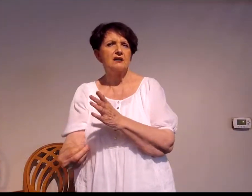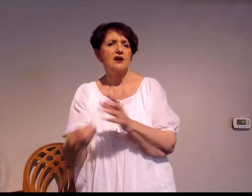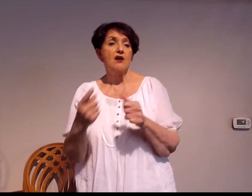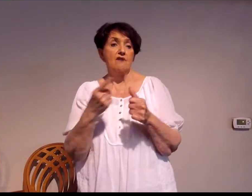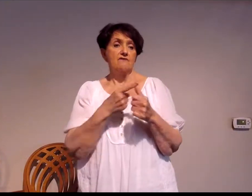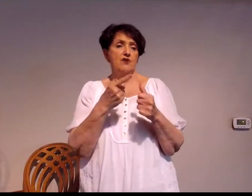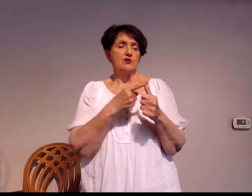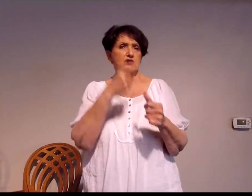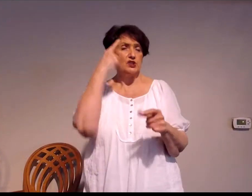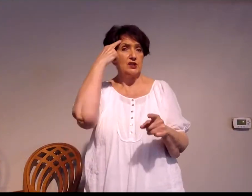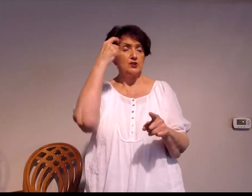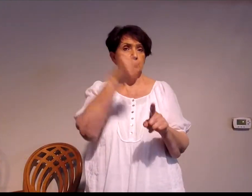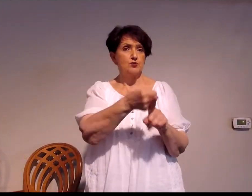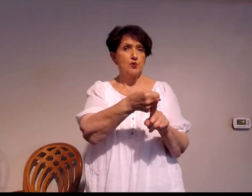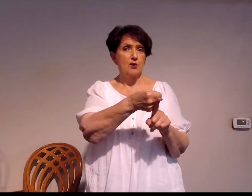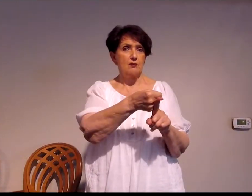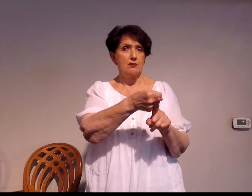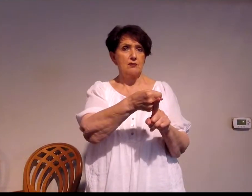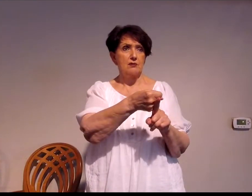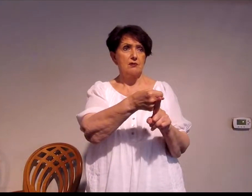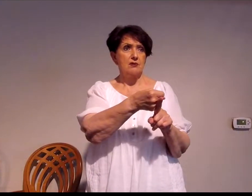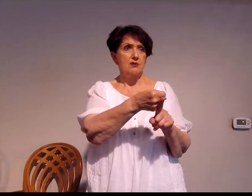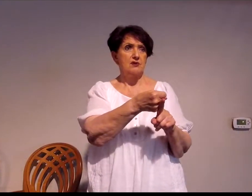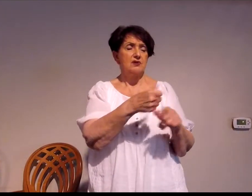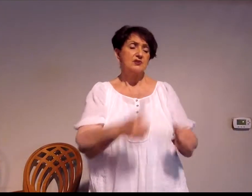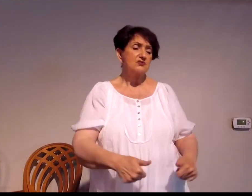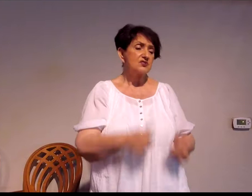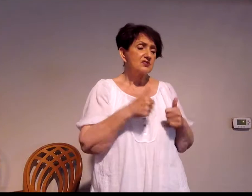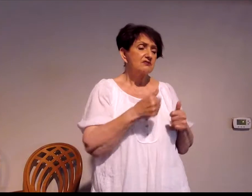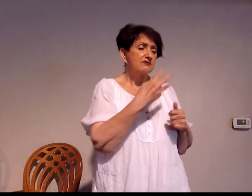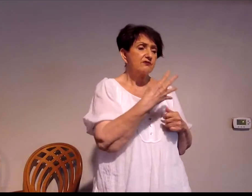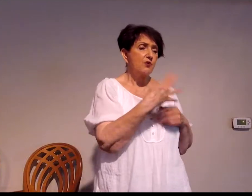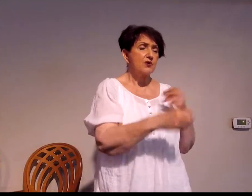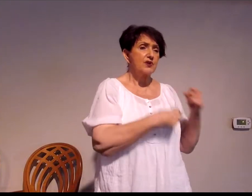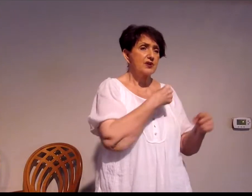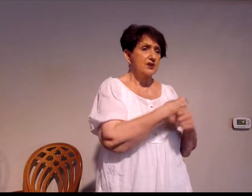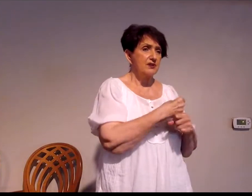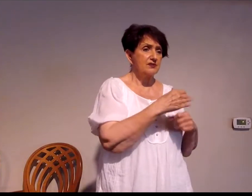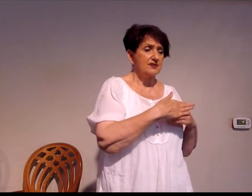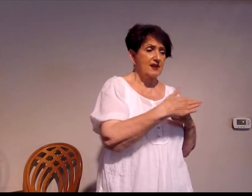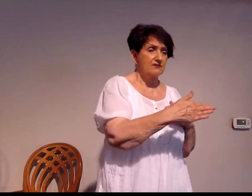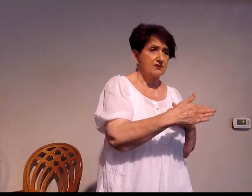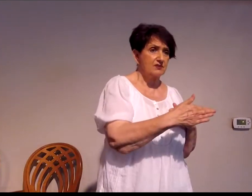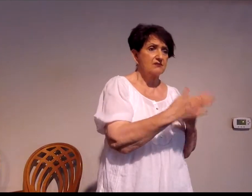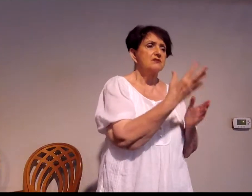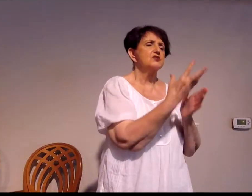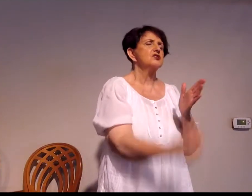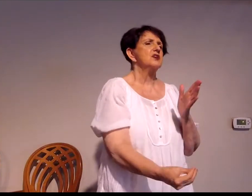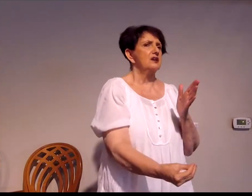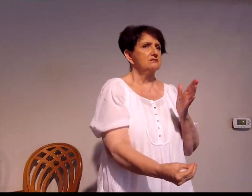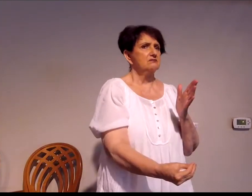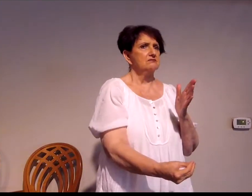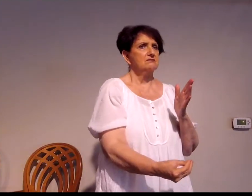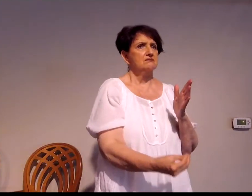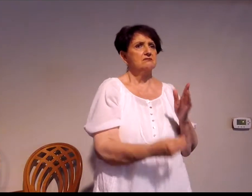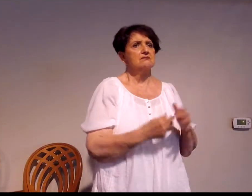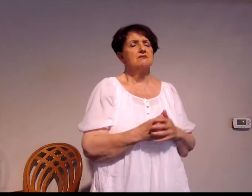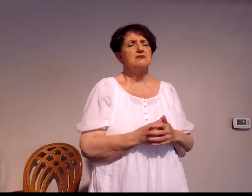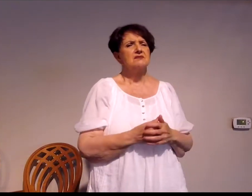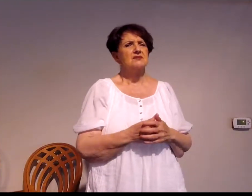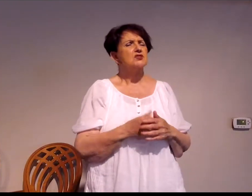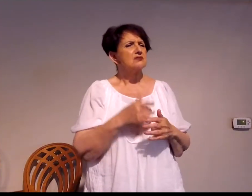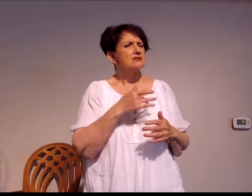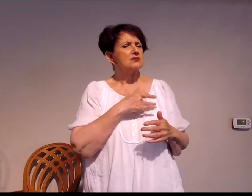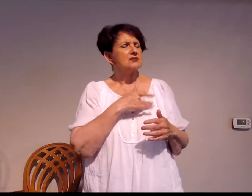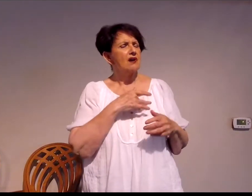first to a stroke. And she lived 4 years after that, and then before passing. So it was heartbreaking that I